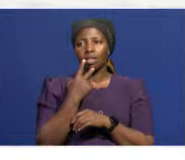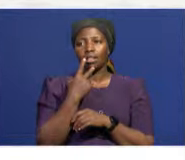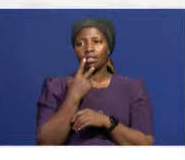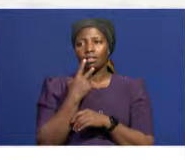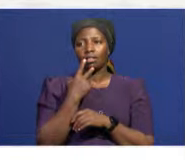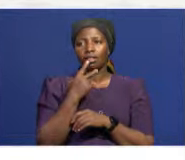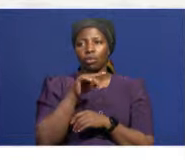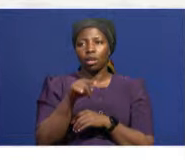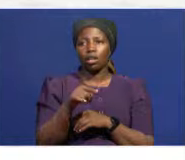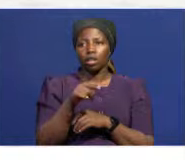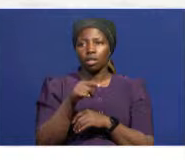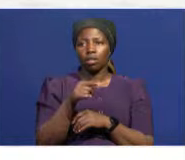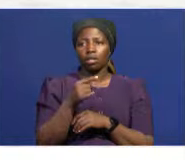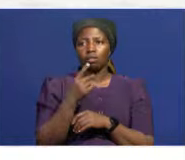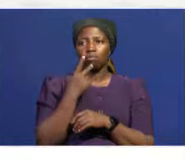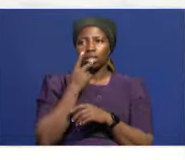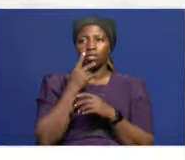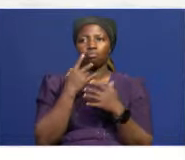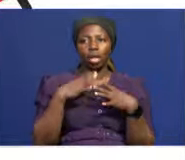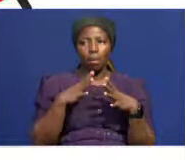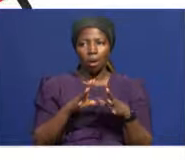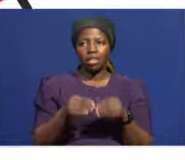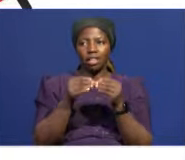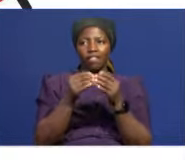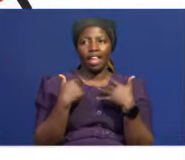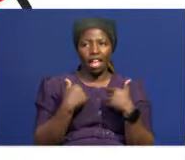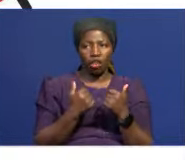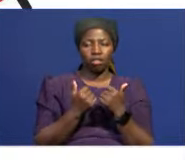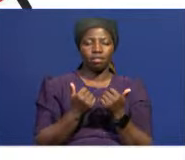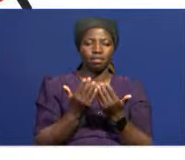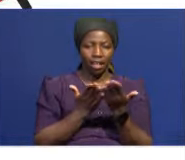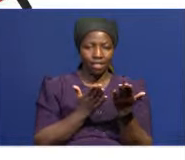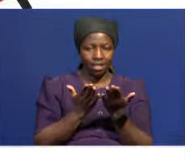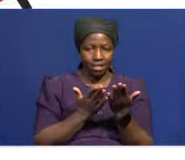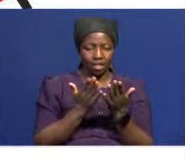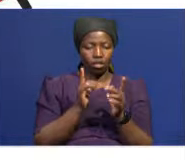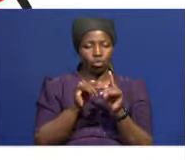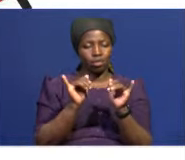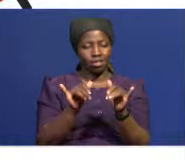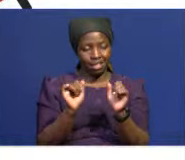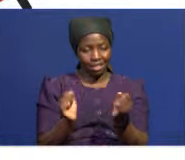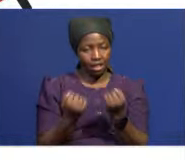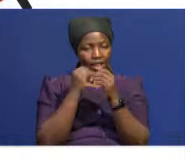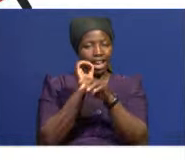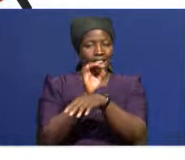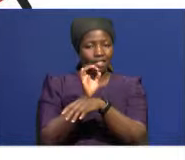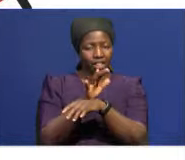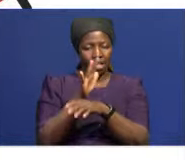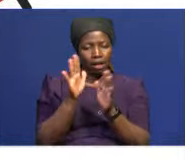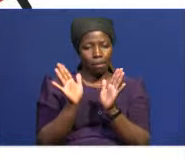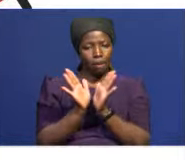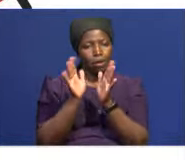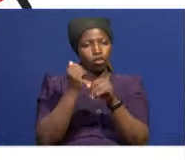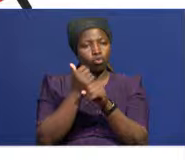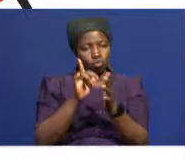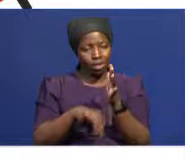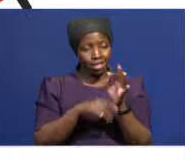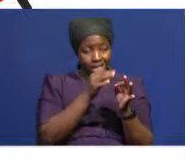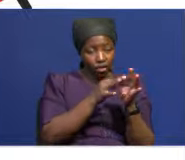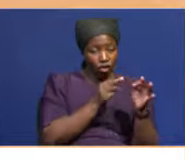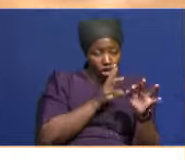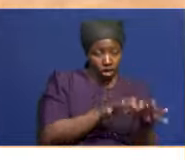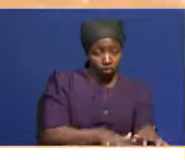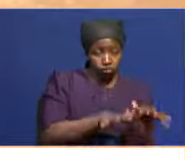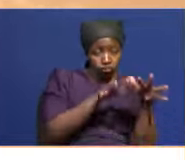health outreaches. To keep safe, they have advised the public to take the following measures: evacuate immediately in case of